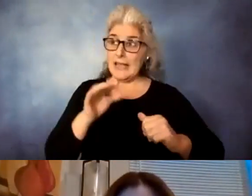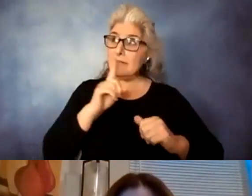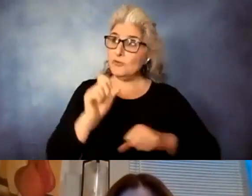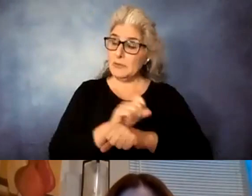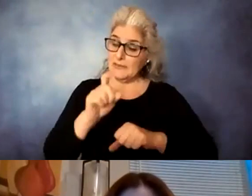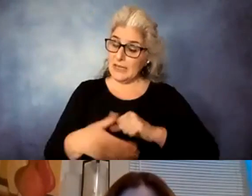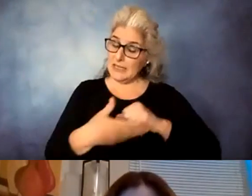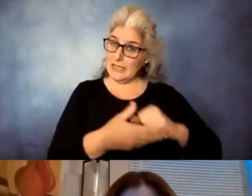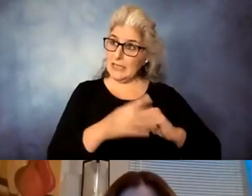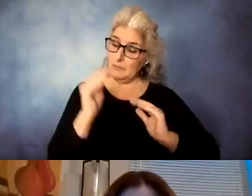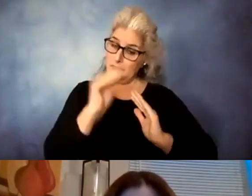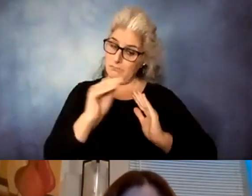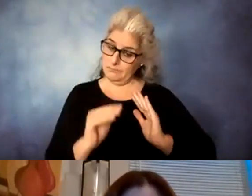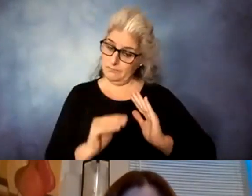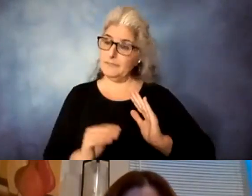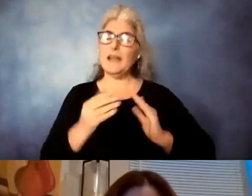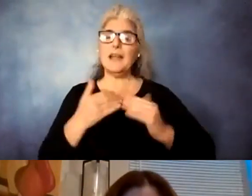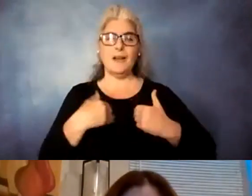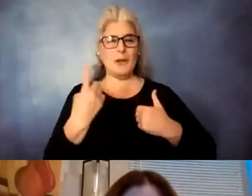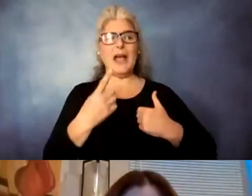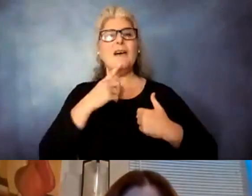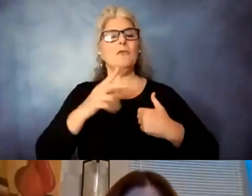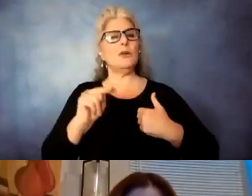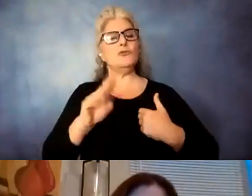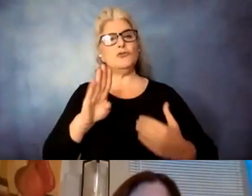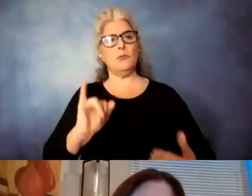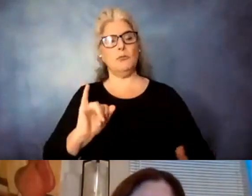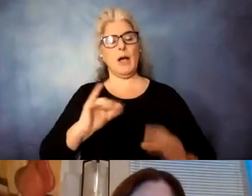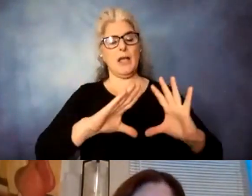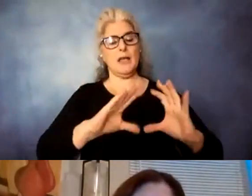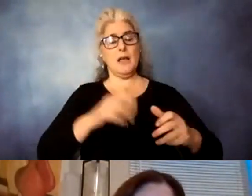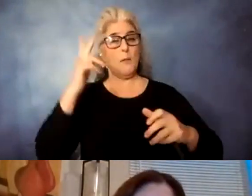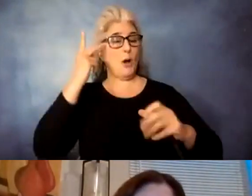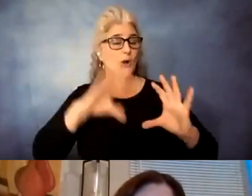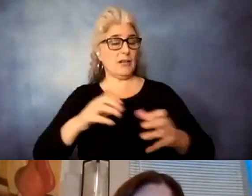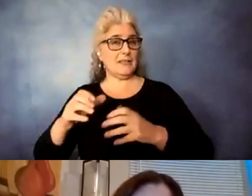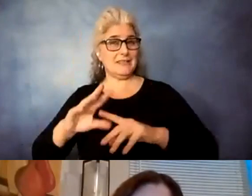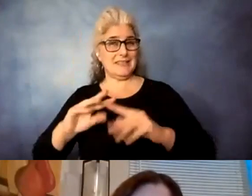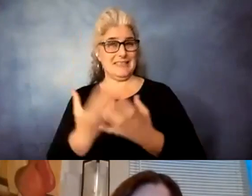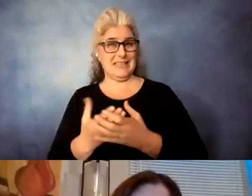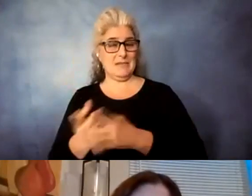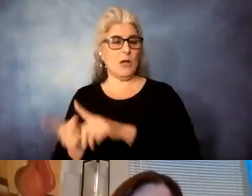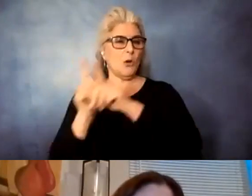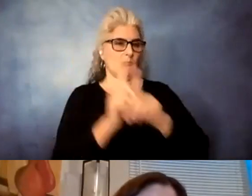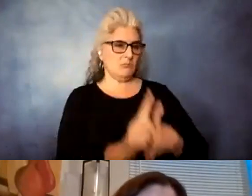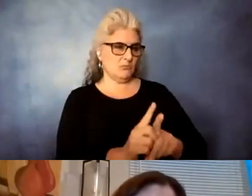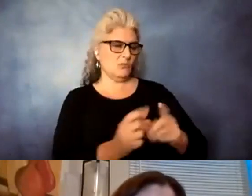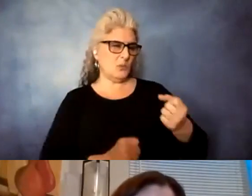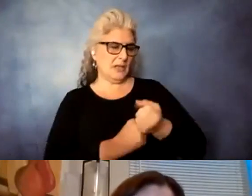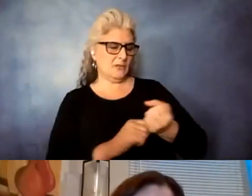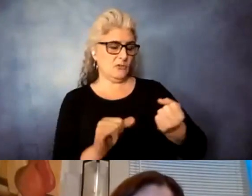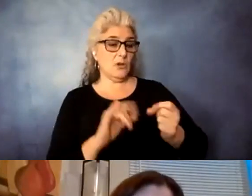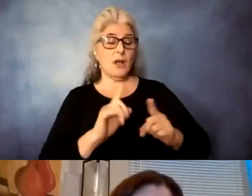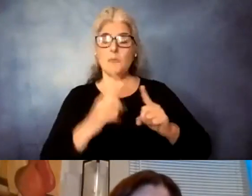their ballot, there is a bipartisan team that will come and assist. But there is someone standing next